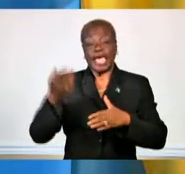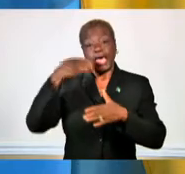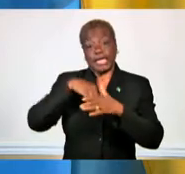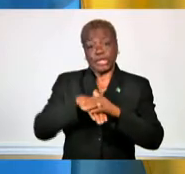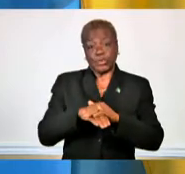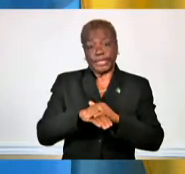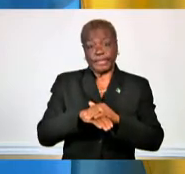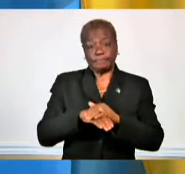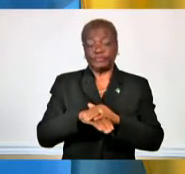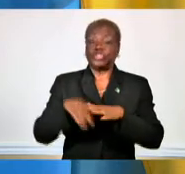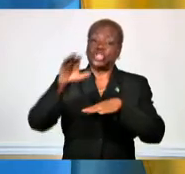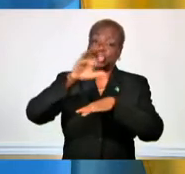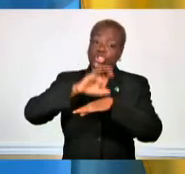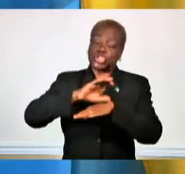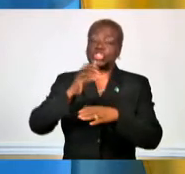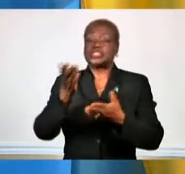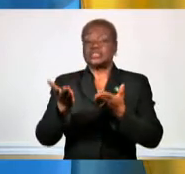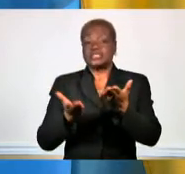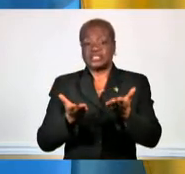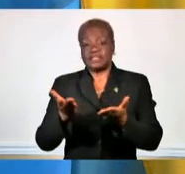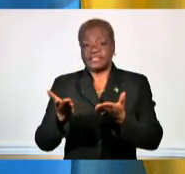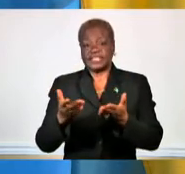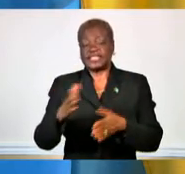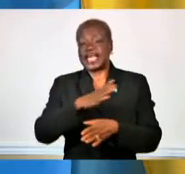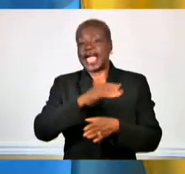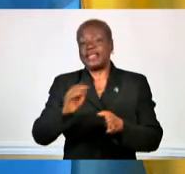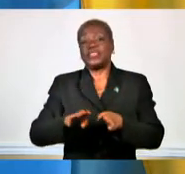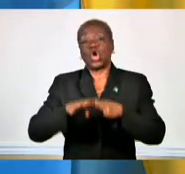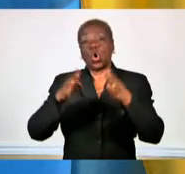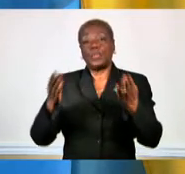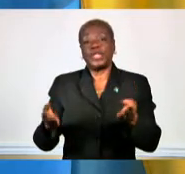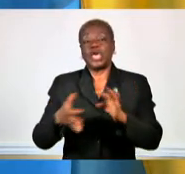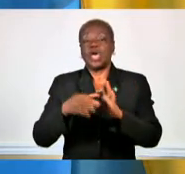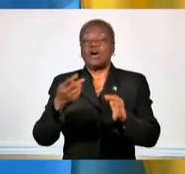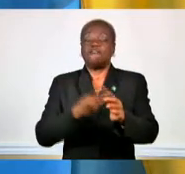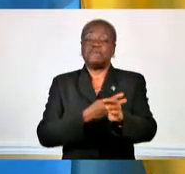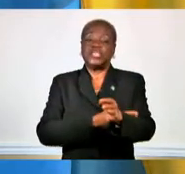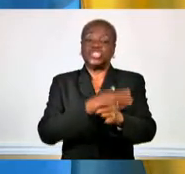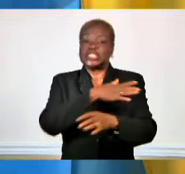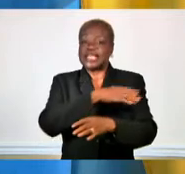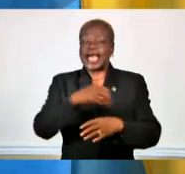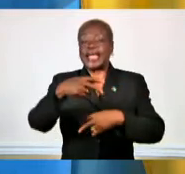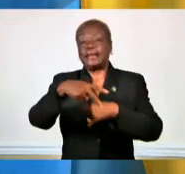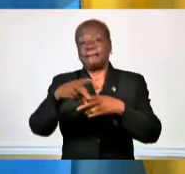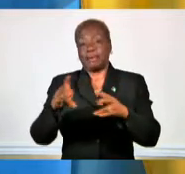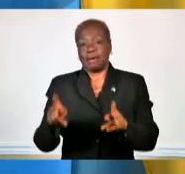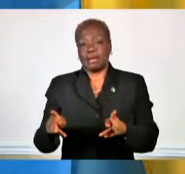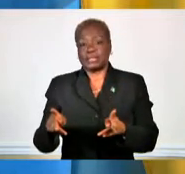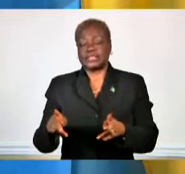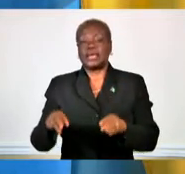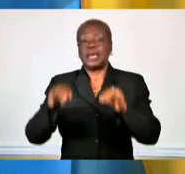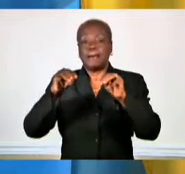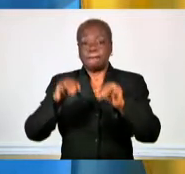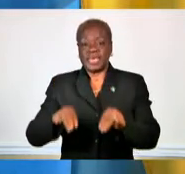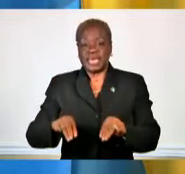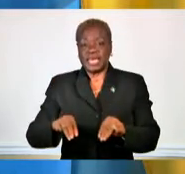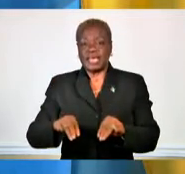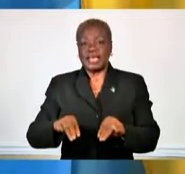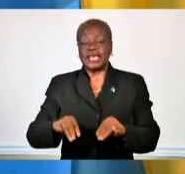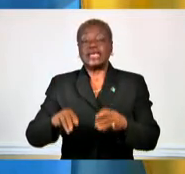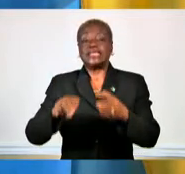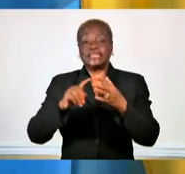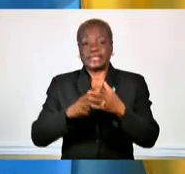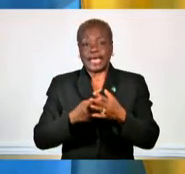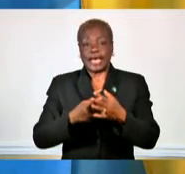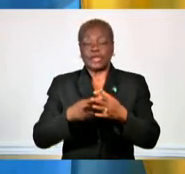including church services and the opening of beaches and parks, may resume on